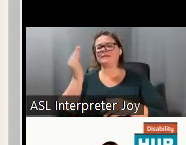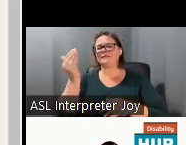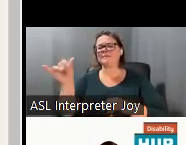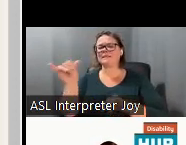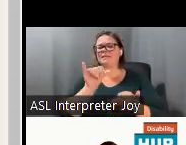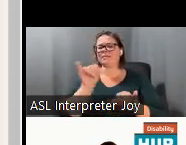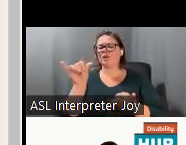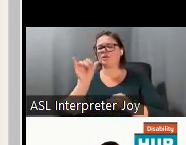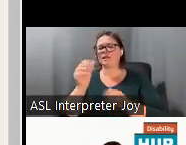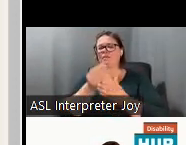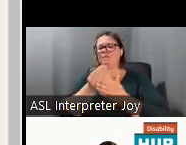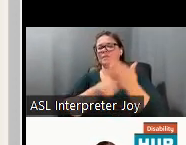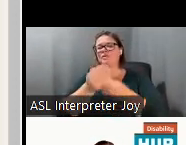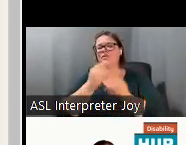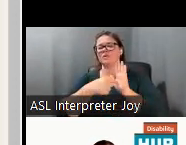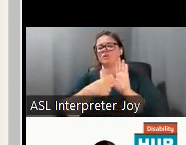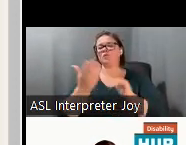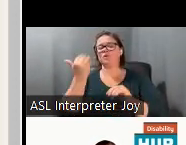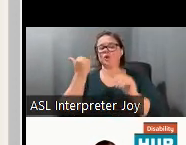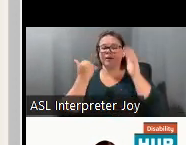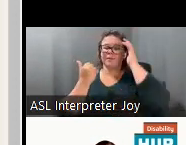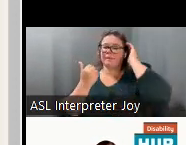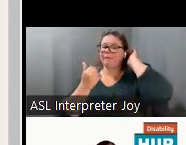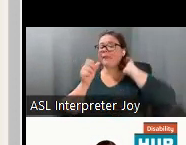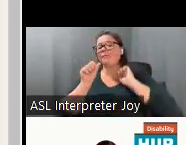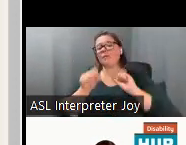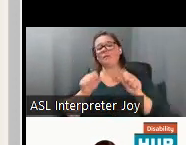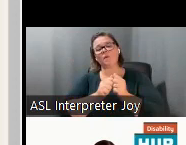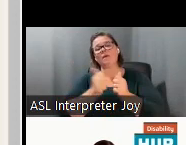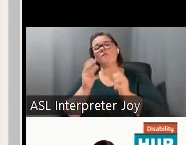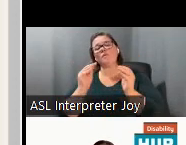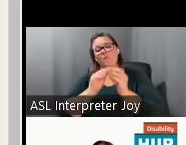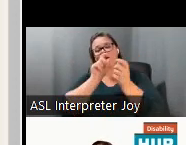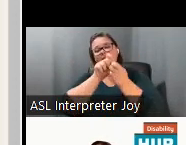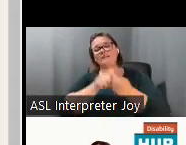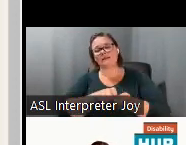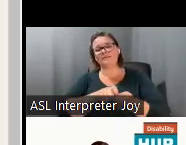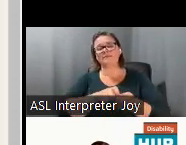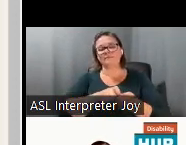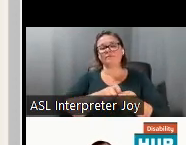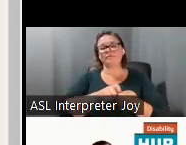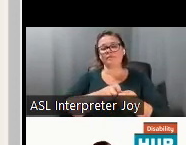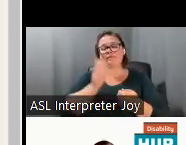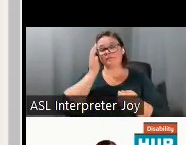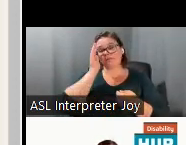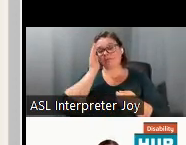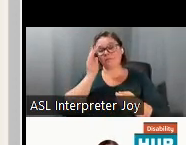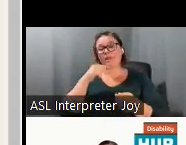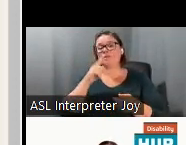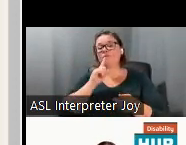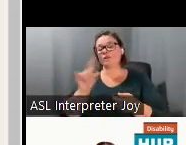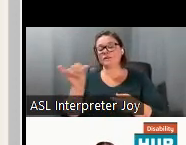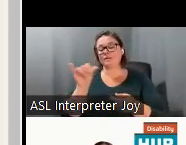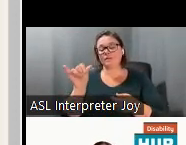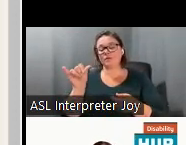to that budget that I showed you earlier, probably with a few more details though. And it looks very similar to